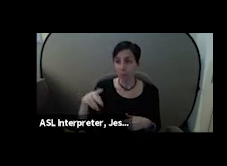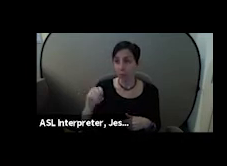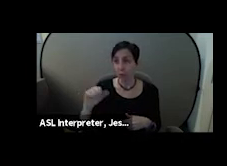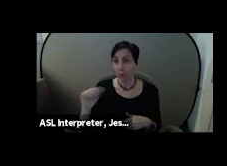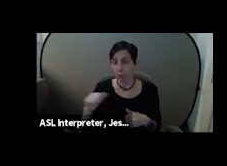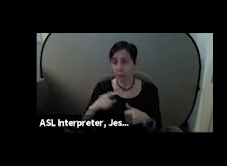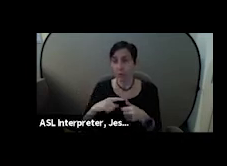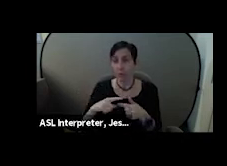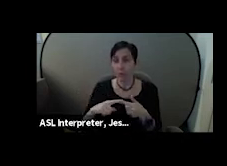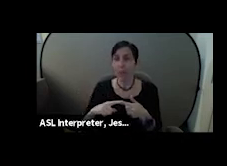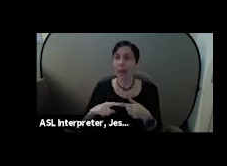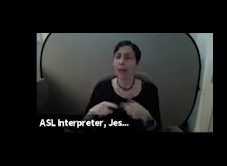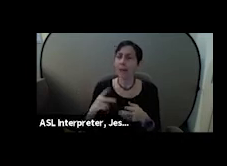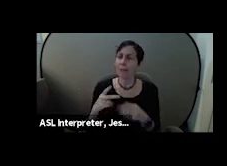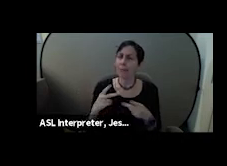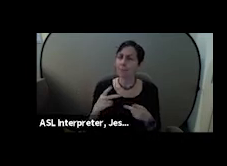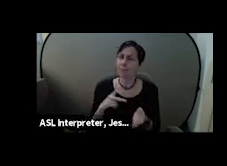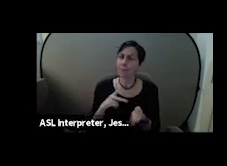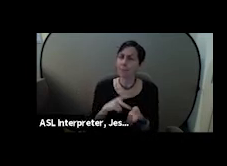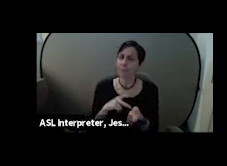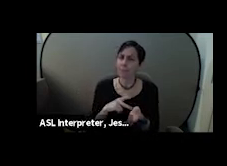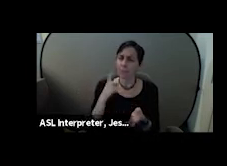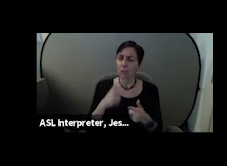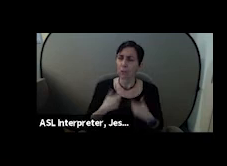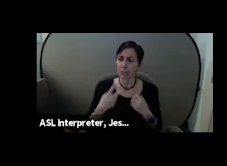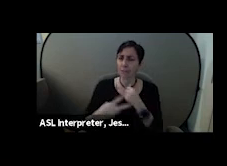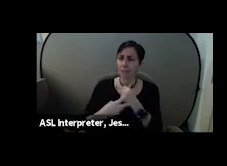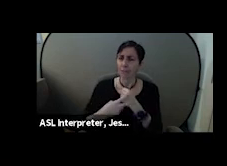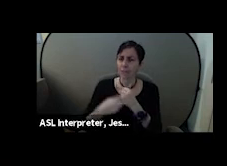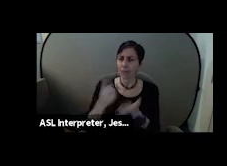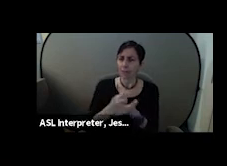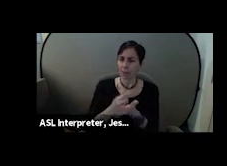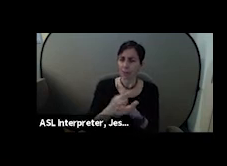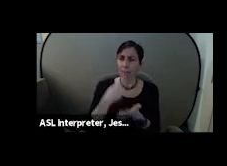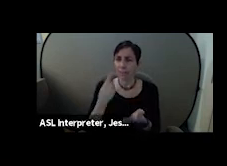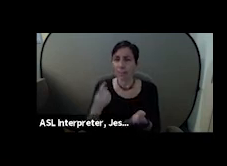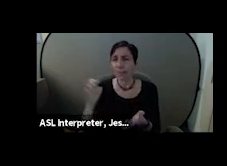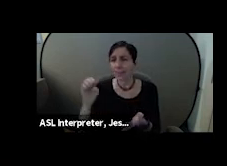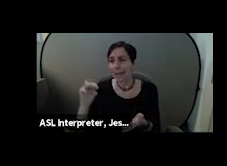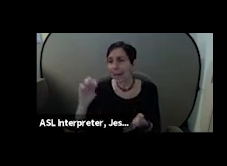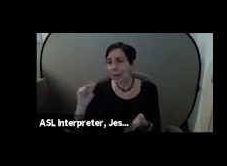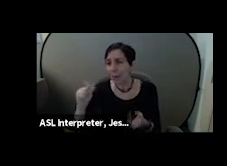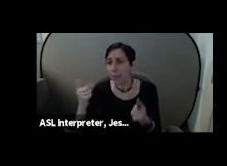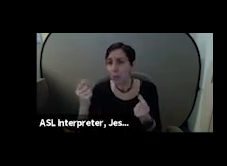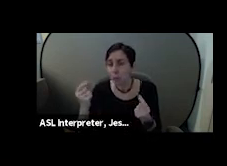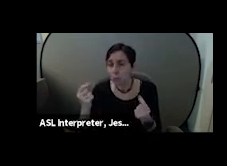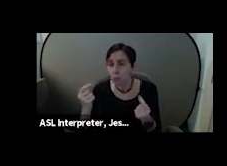Life-Saving Therapy, which tells the paramedics what to do if you pass out in your